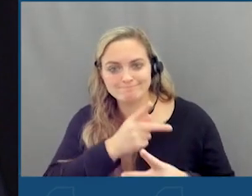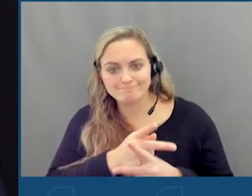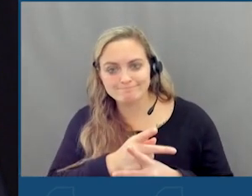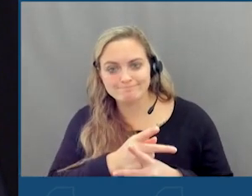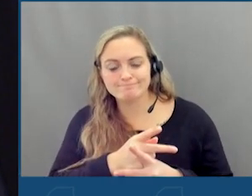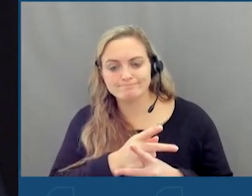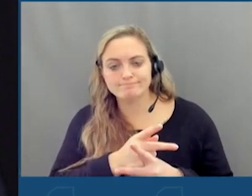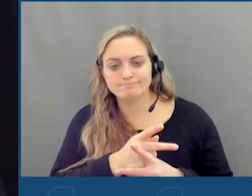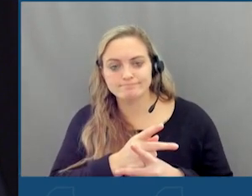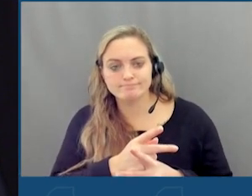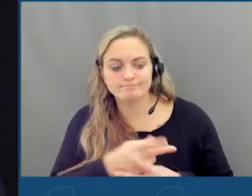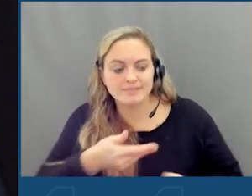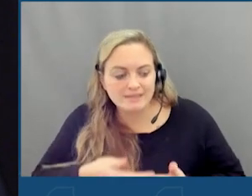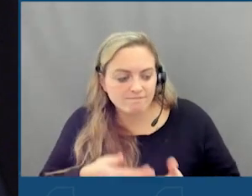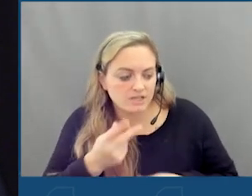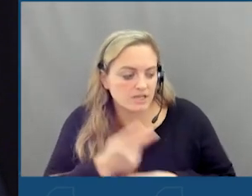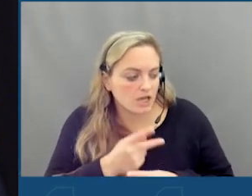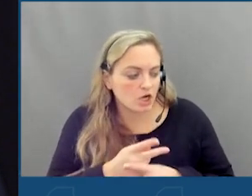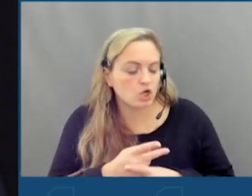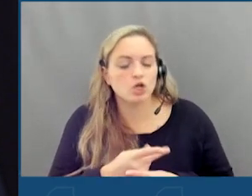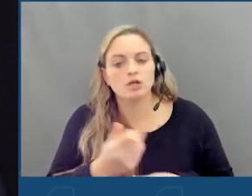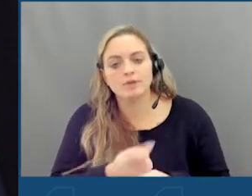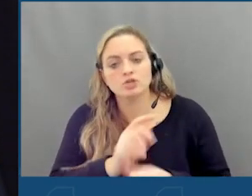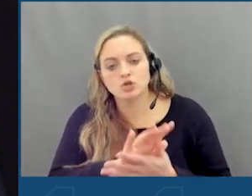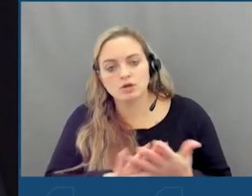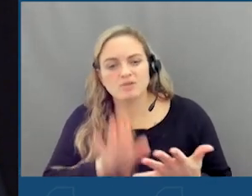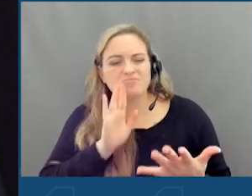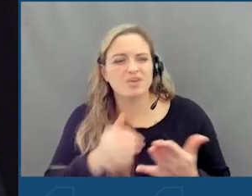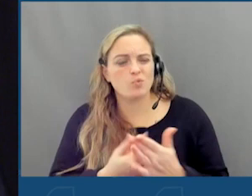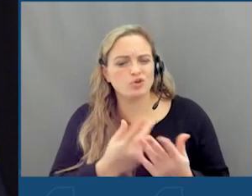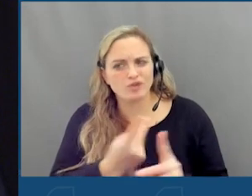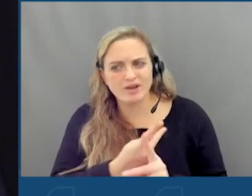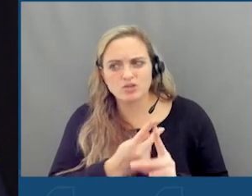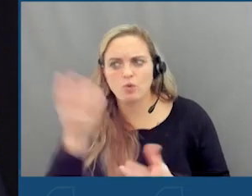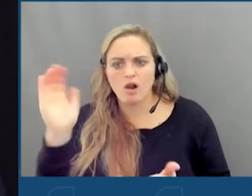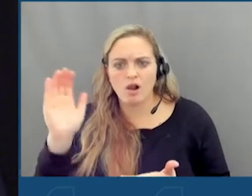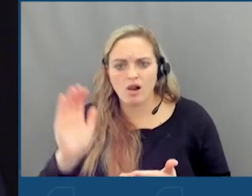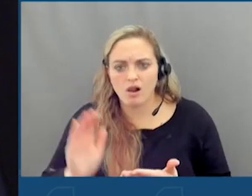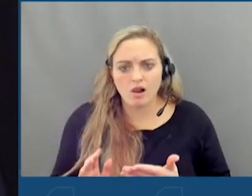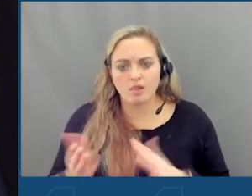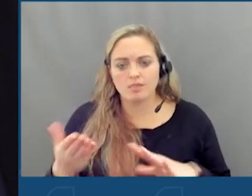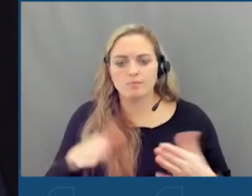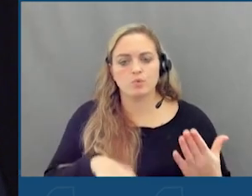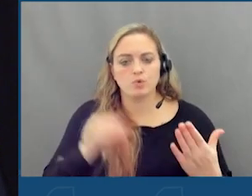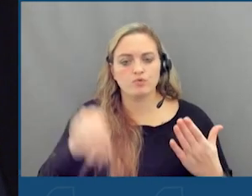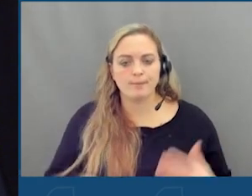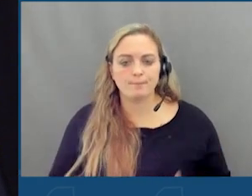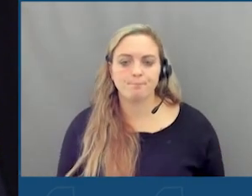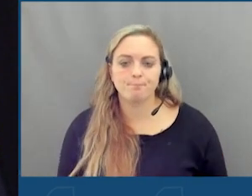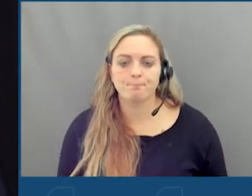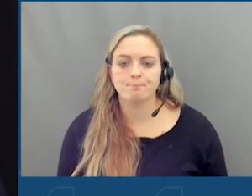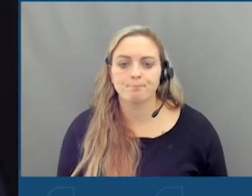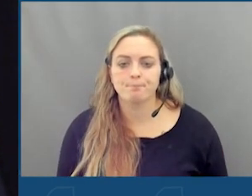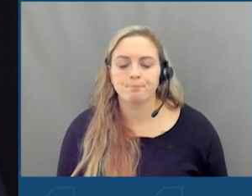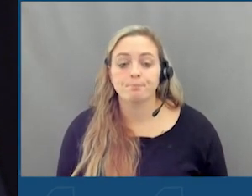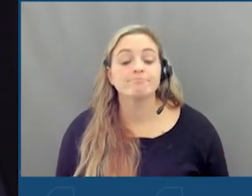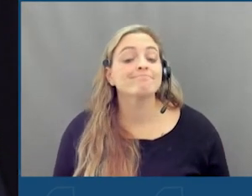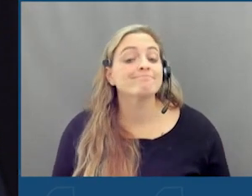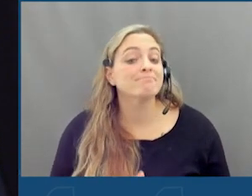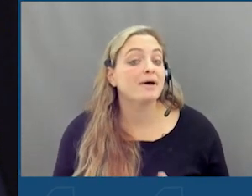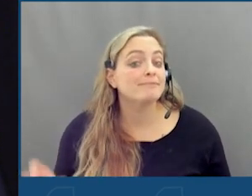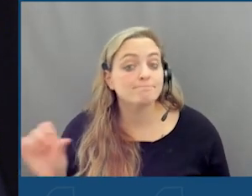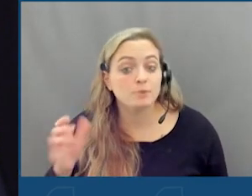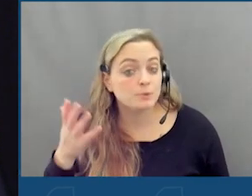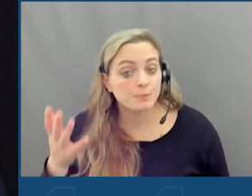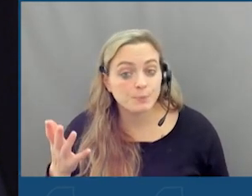care, infant care, and helping these areas where we're trying to fight and drive down the mortality rates. But also,